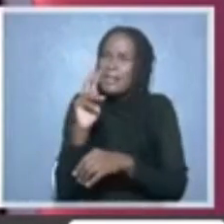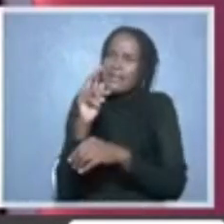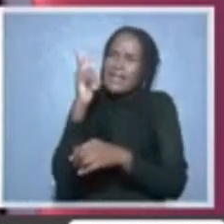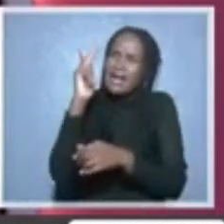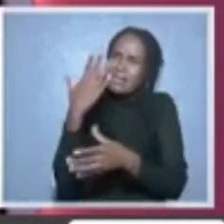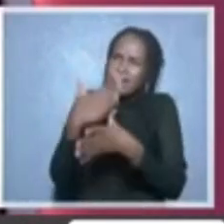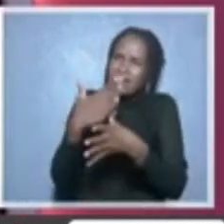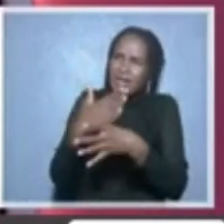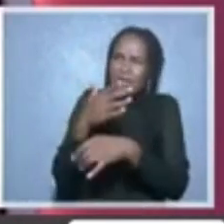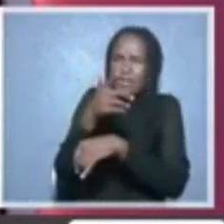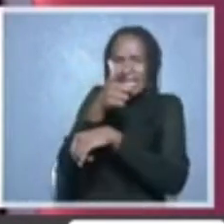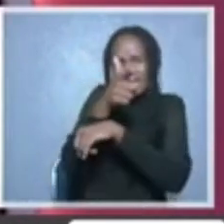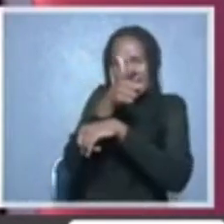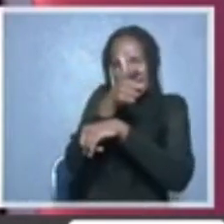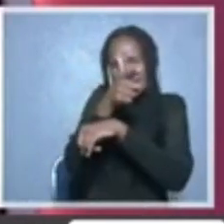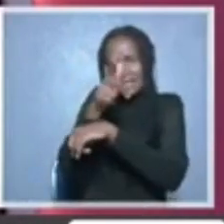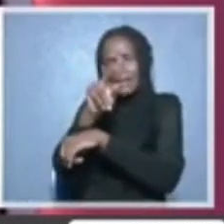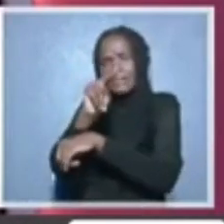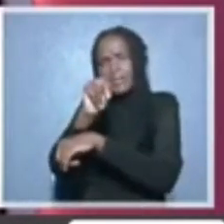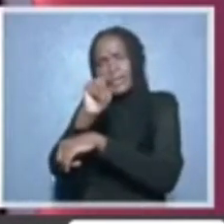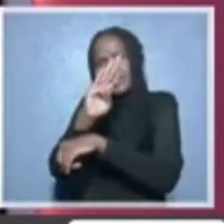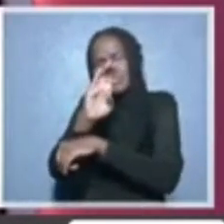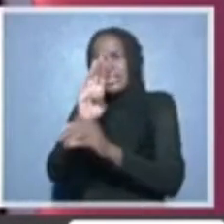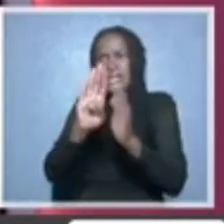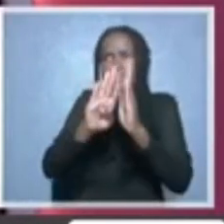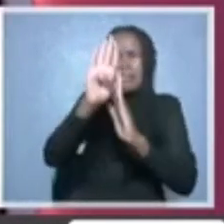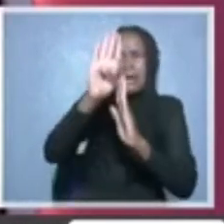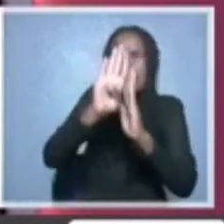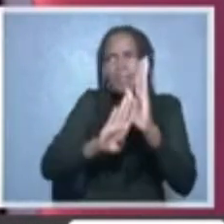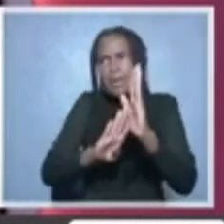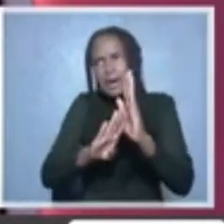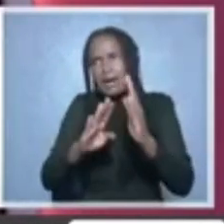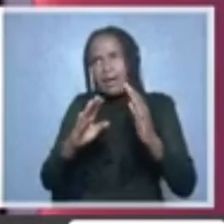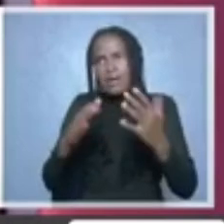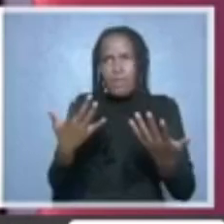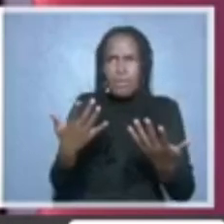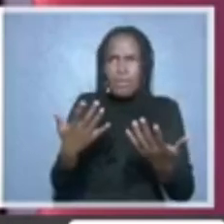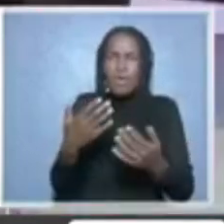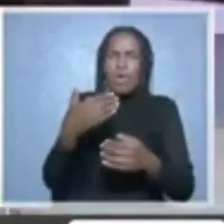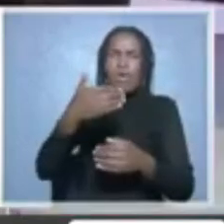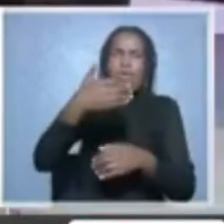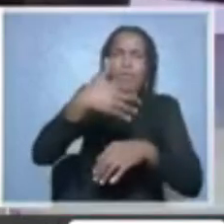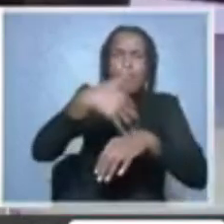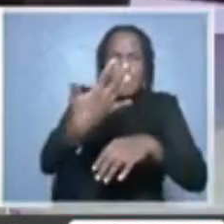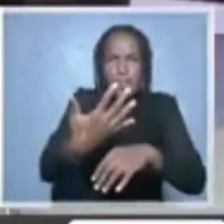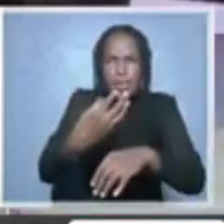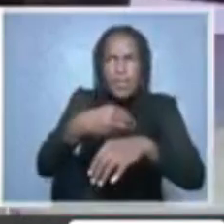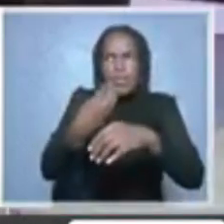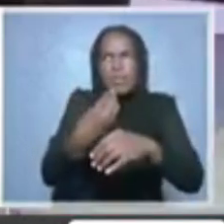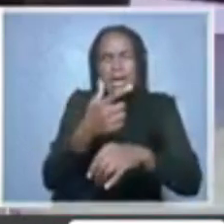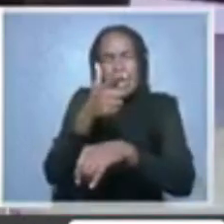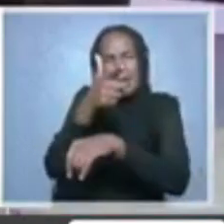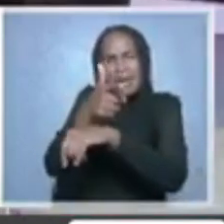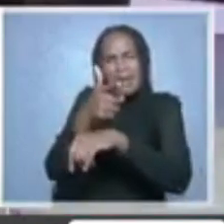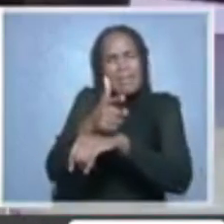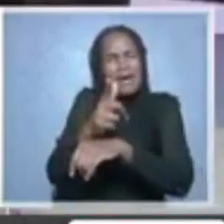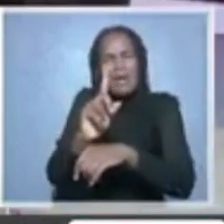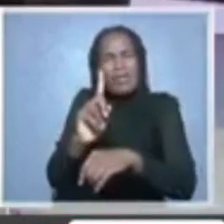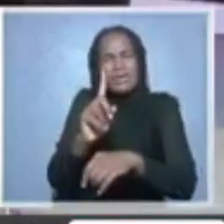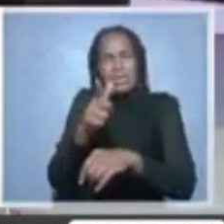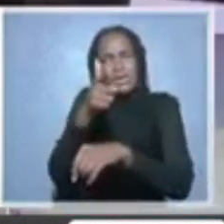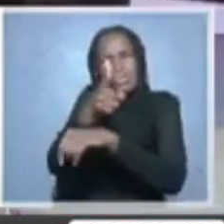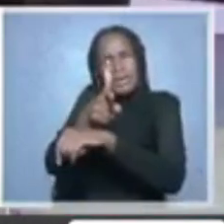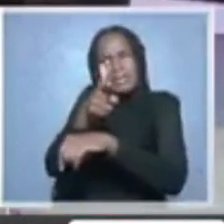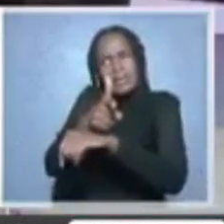far, and of course what Namibians can expect in the next few coming days. Mr. Similo, good afternoon, and thank you so